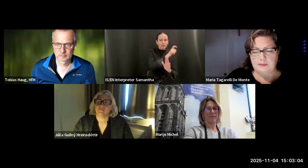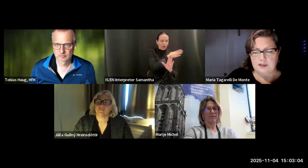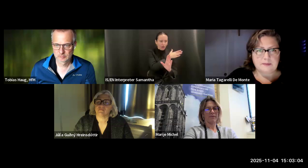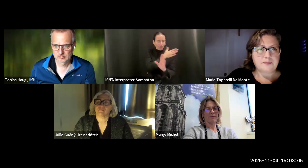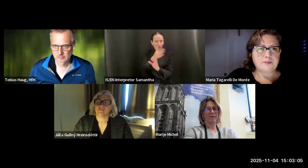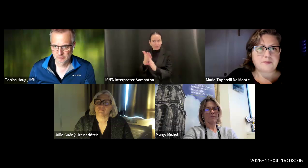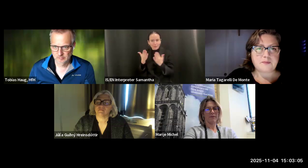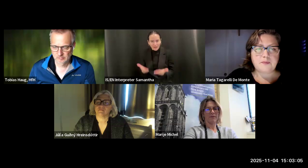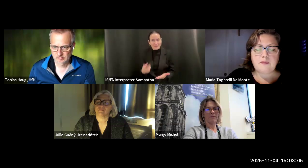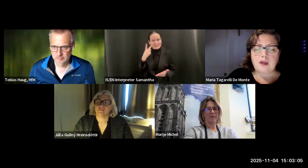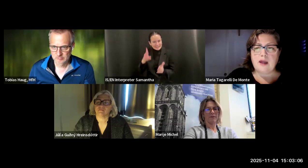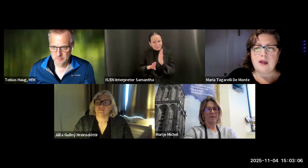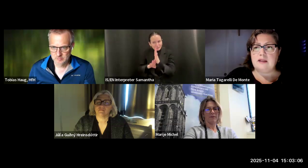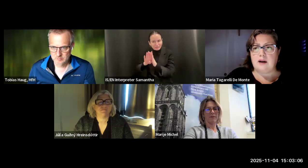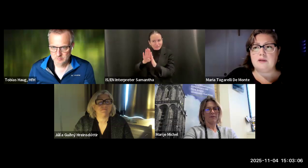signing abilities.